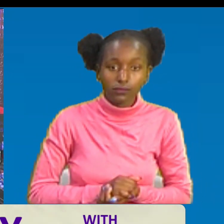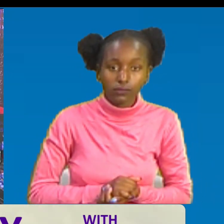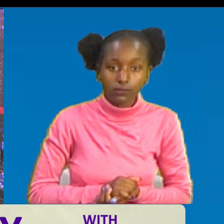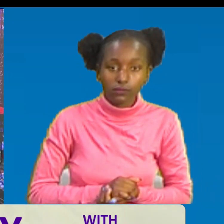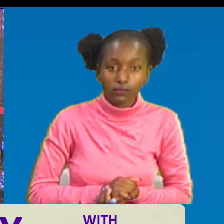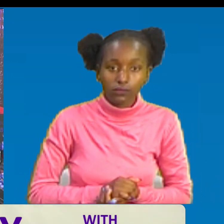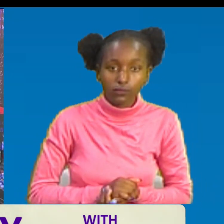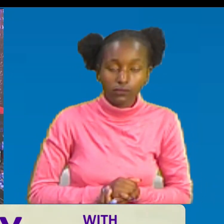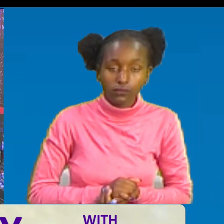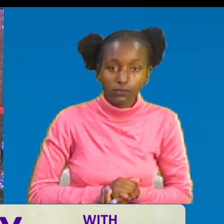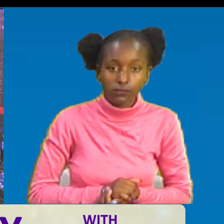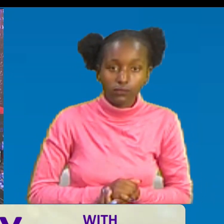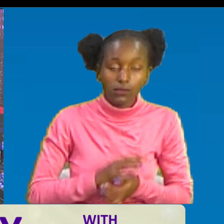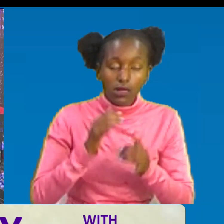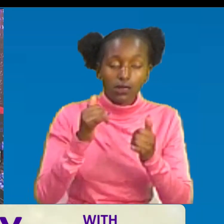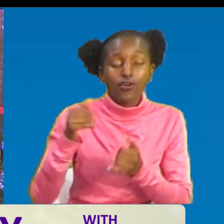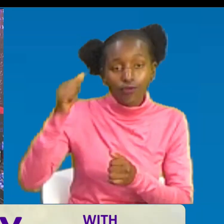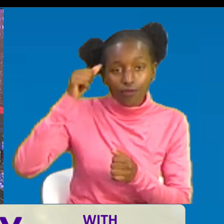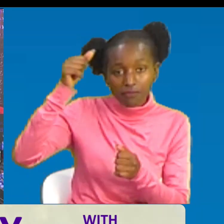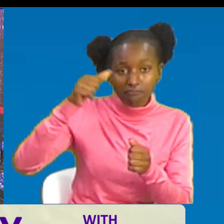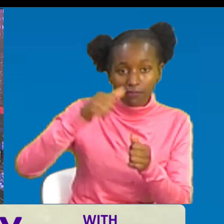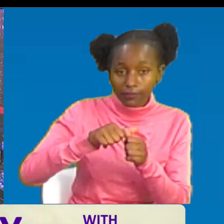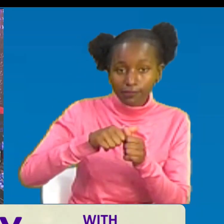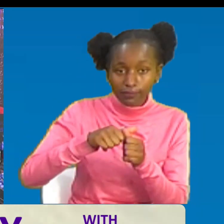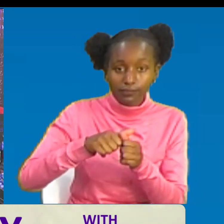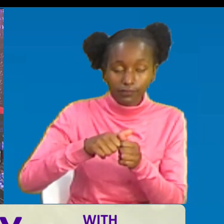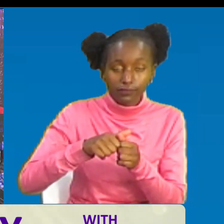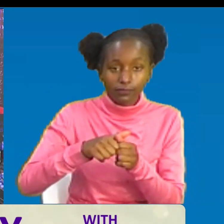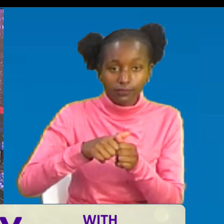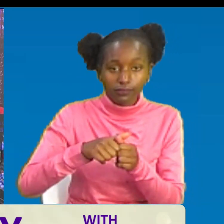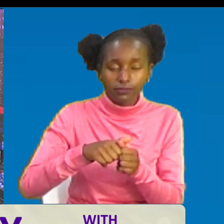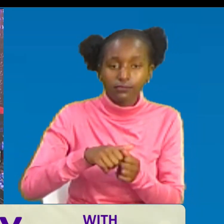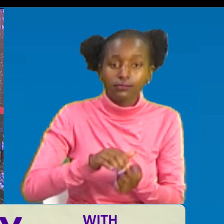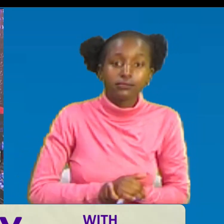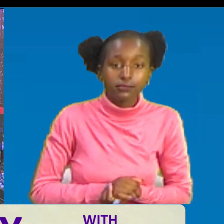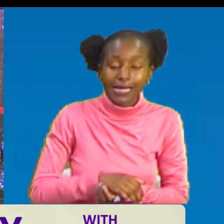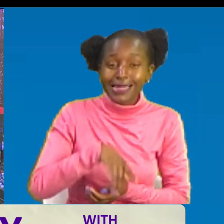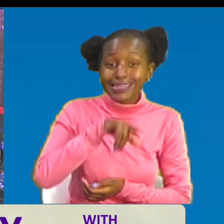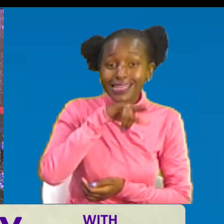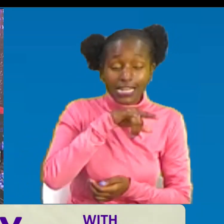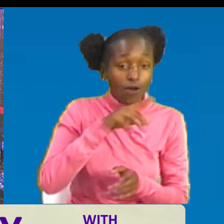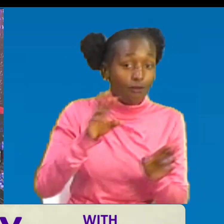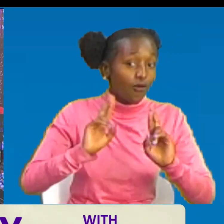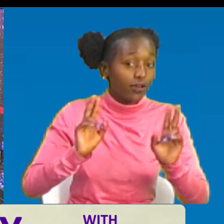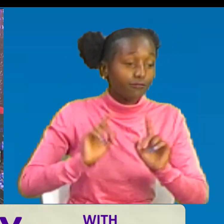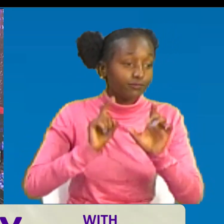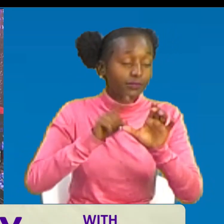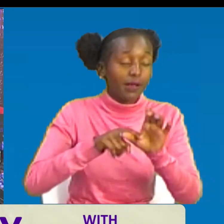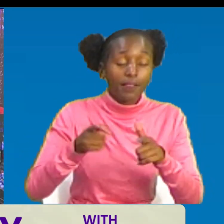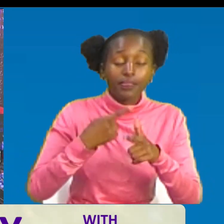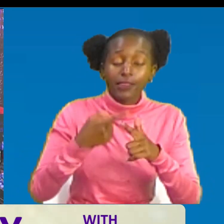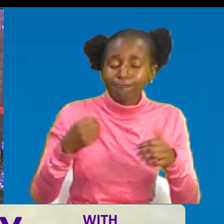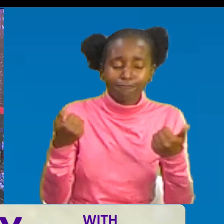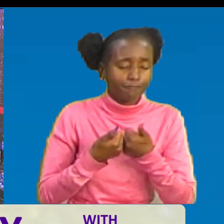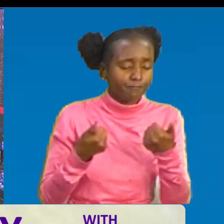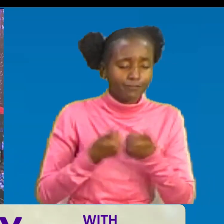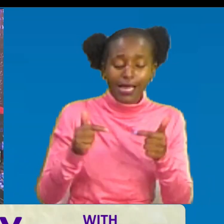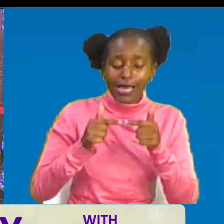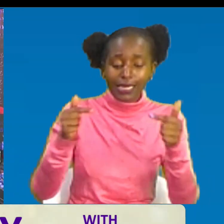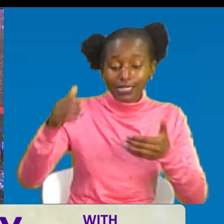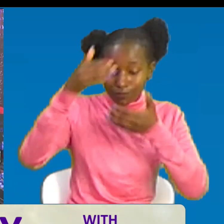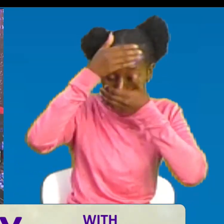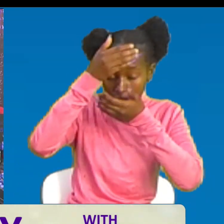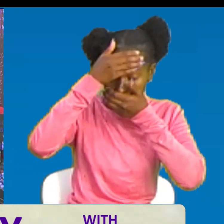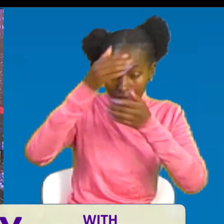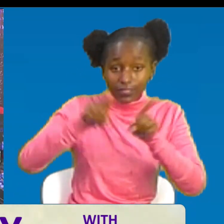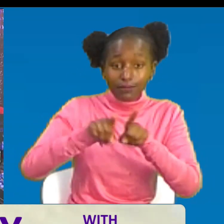course, a team like Tanzania will be looking to fight off a tough Moroccan side, as well as DRC Congo.